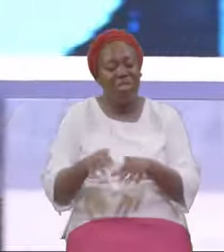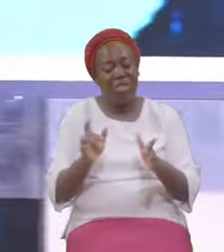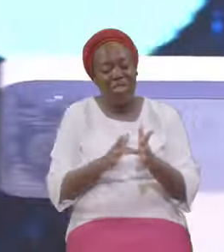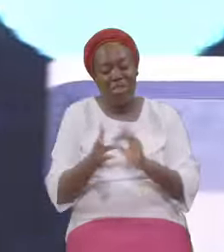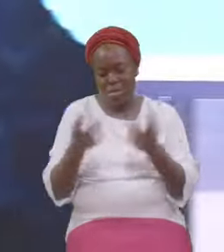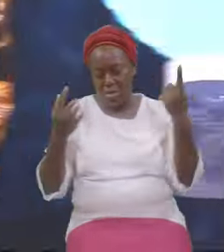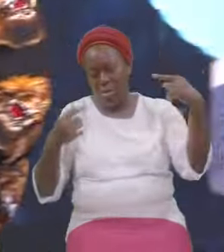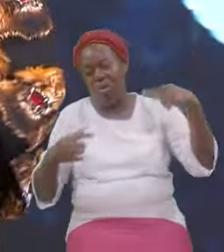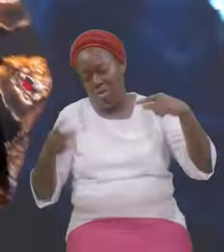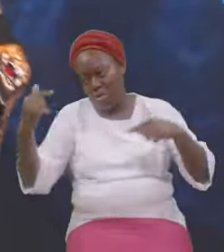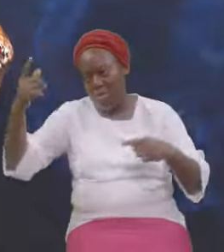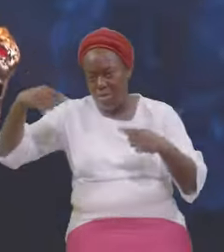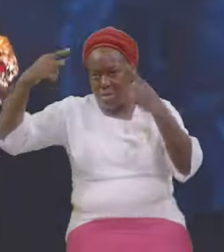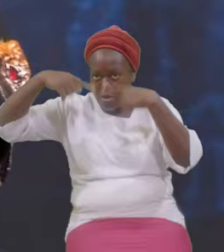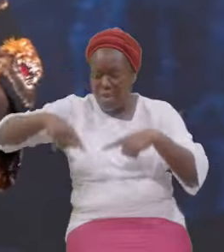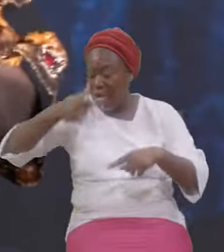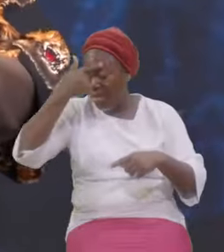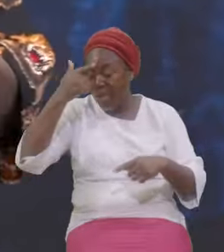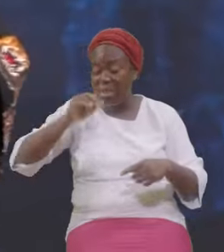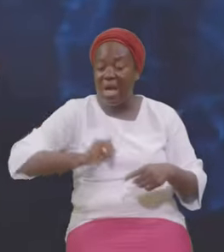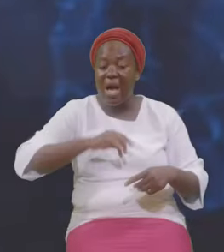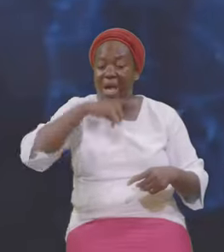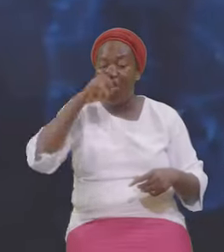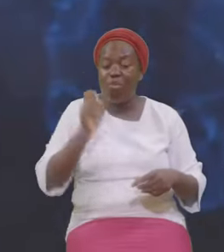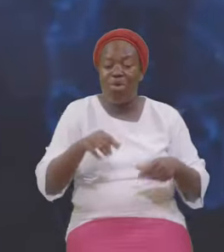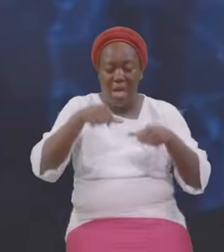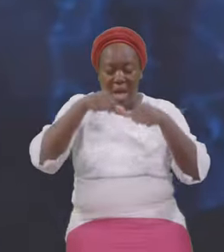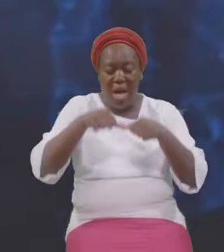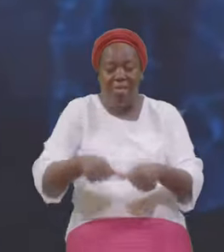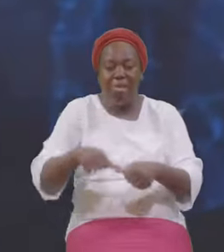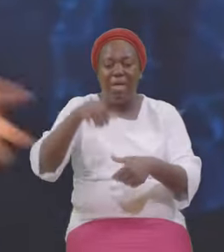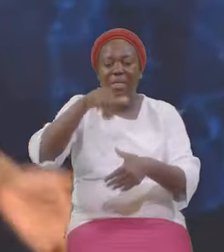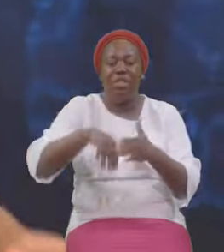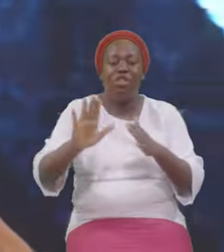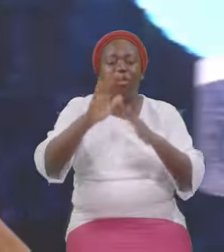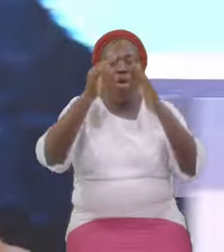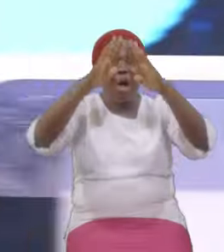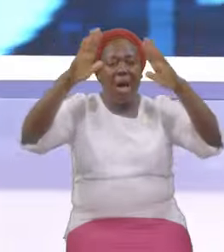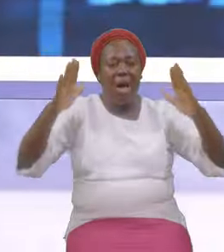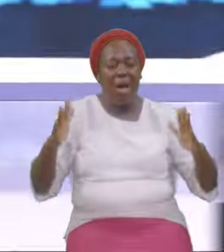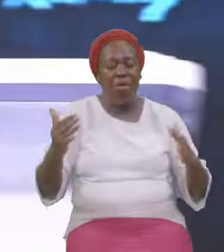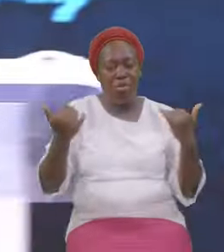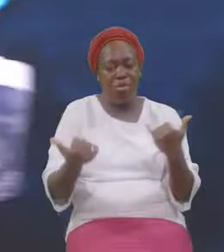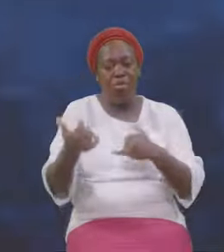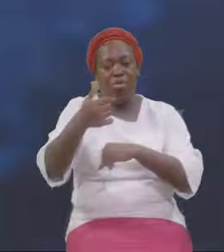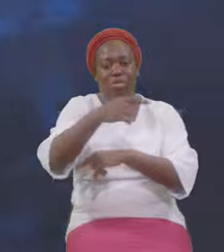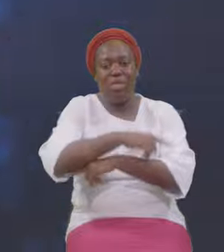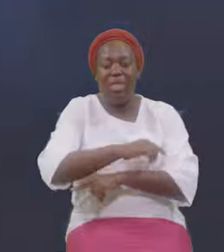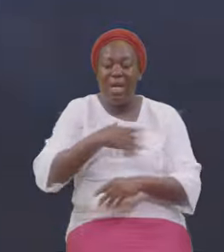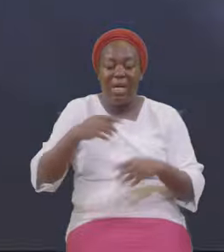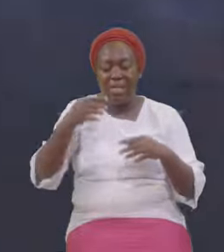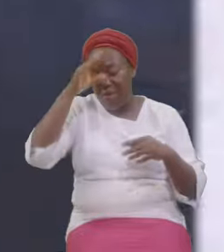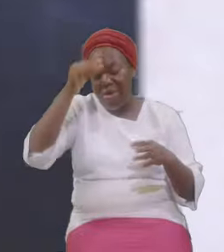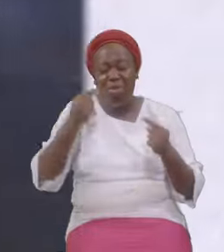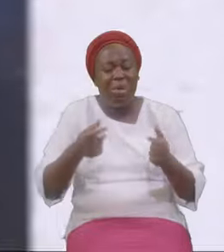I must abide in your house today. And the man hastily got down